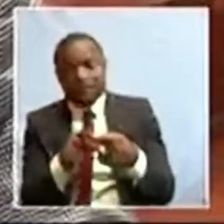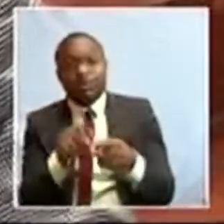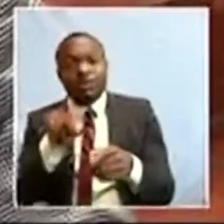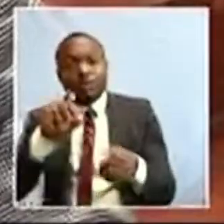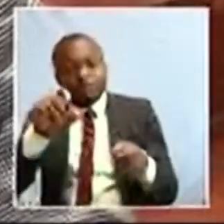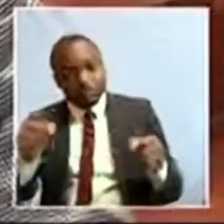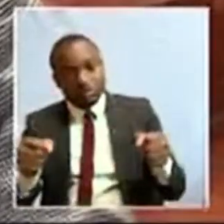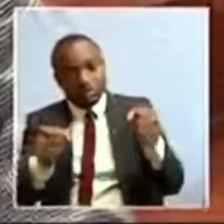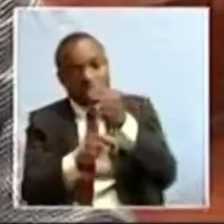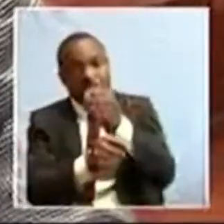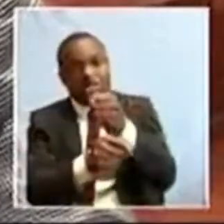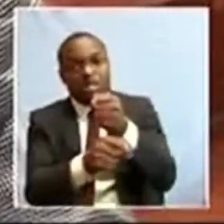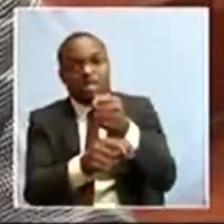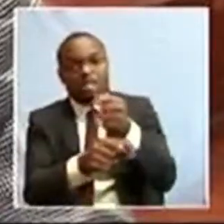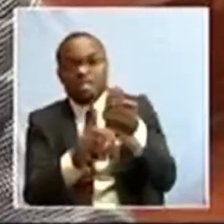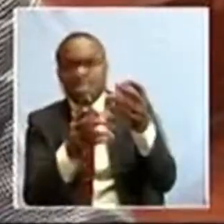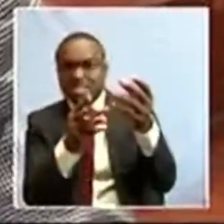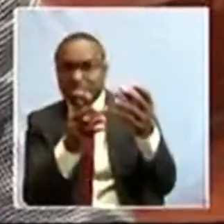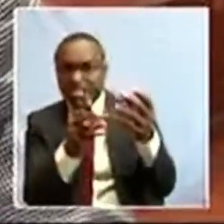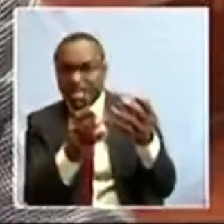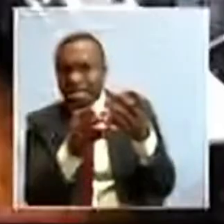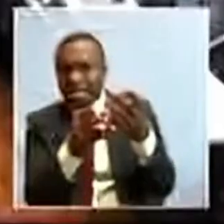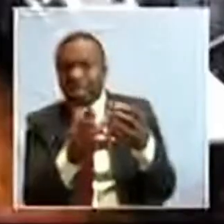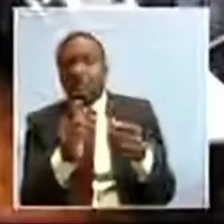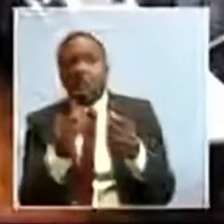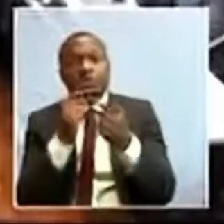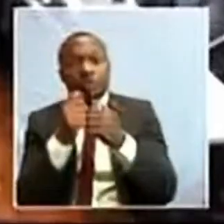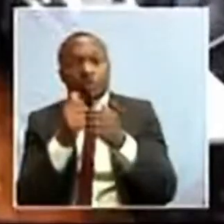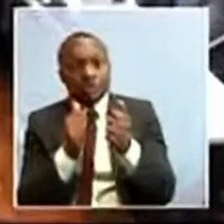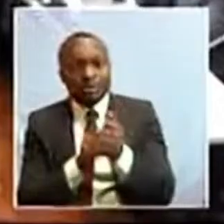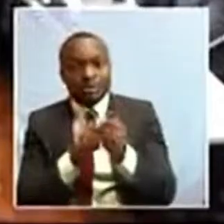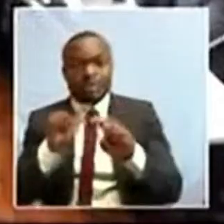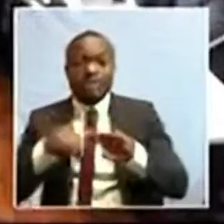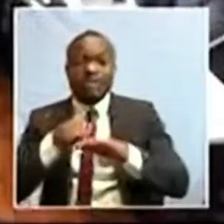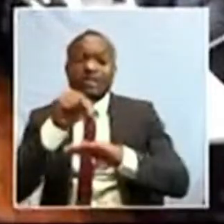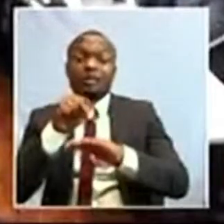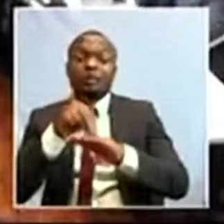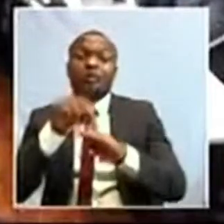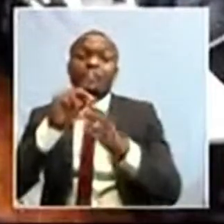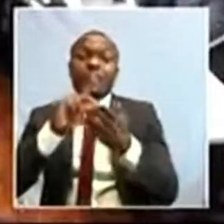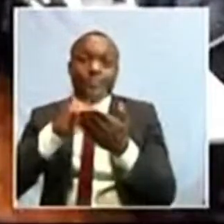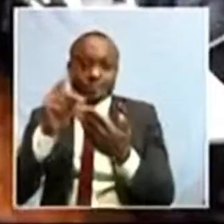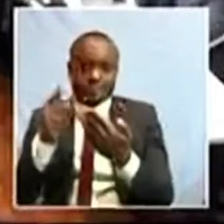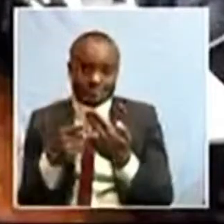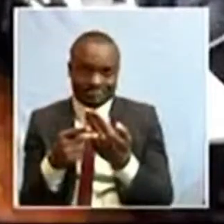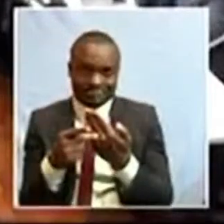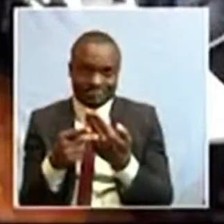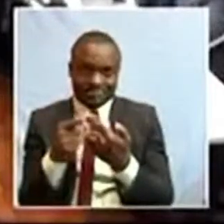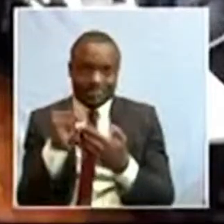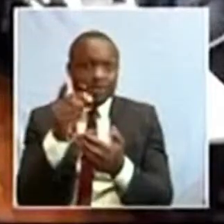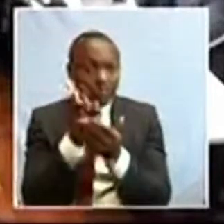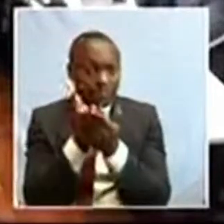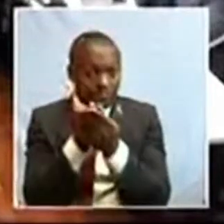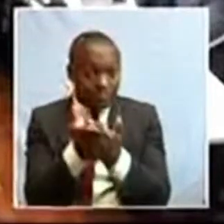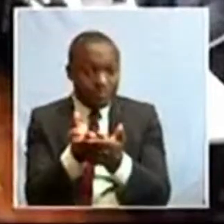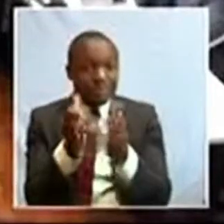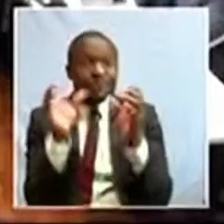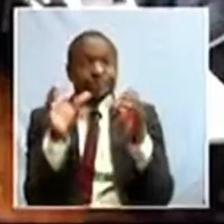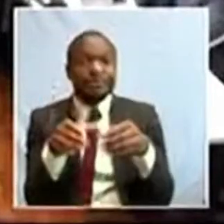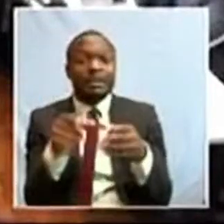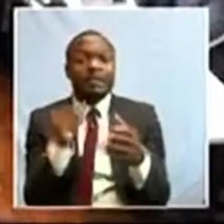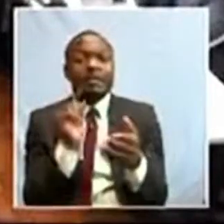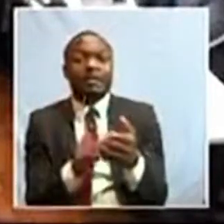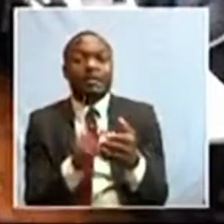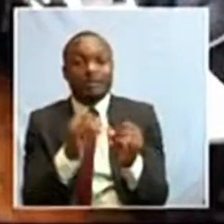change the rubbers. Director, you're talking about the national program, and you submitted to this committee that this